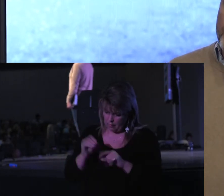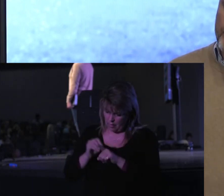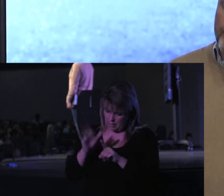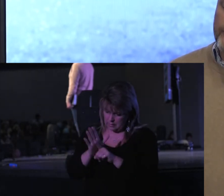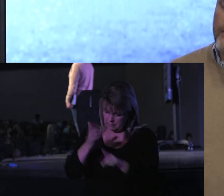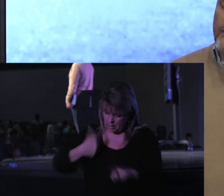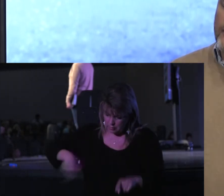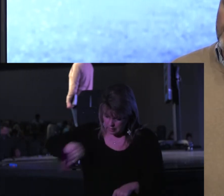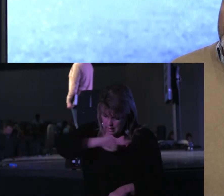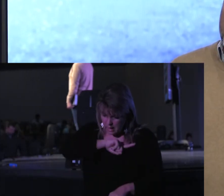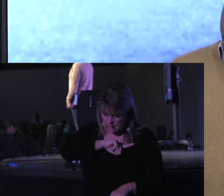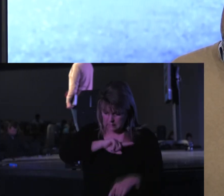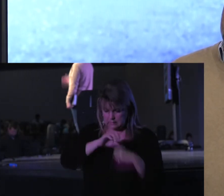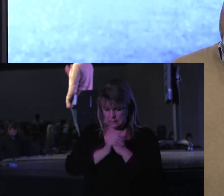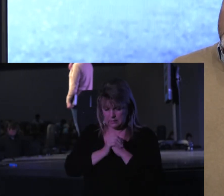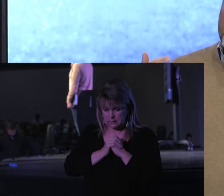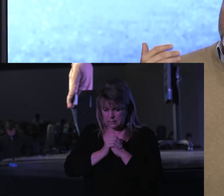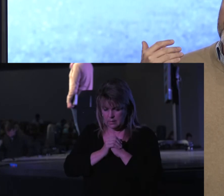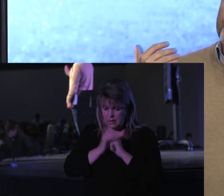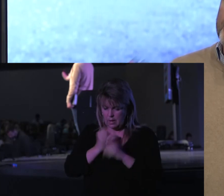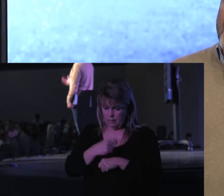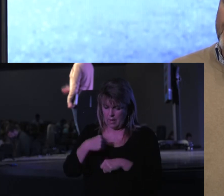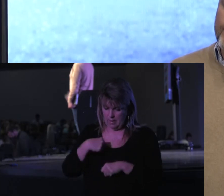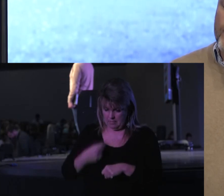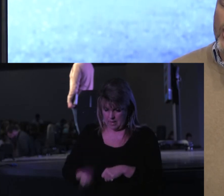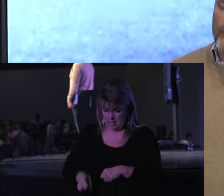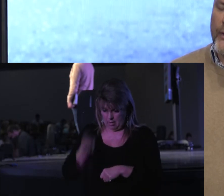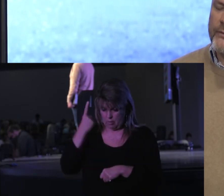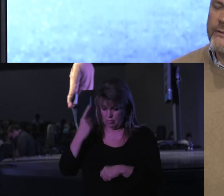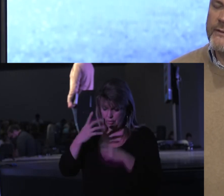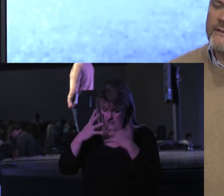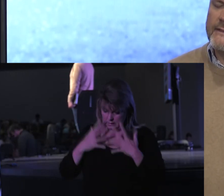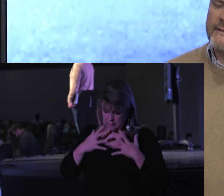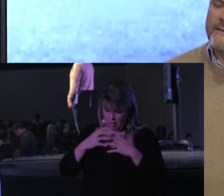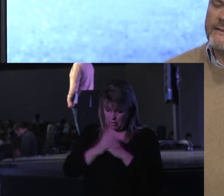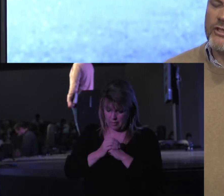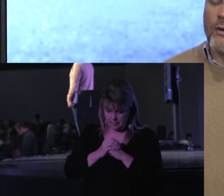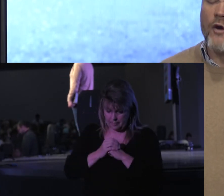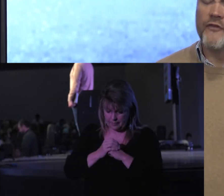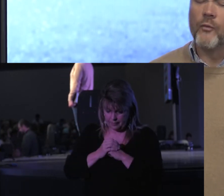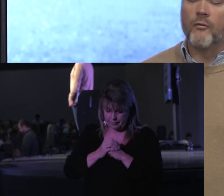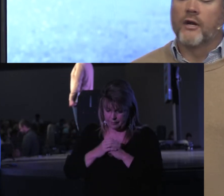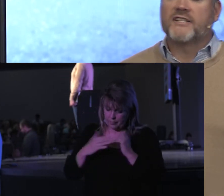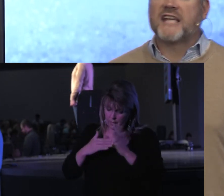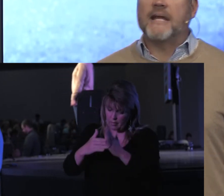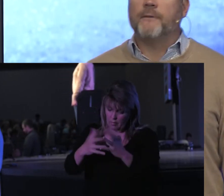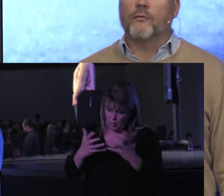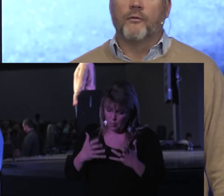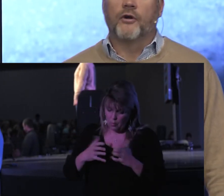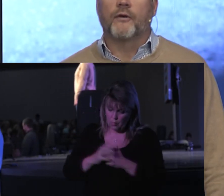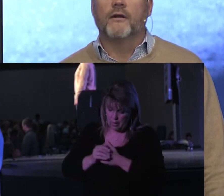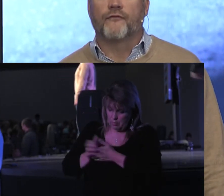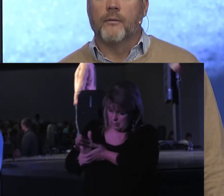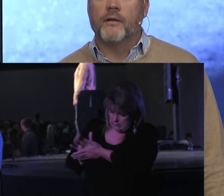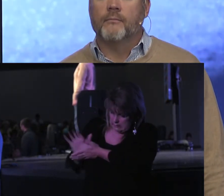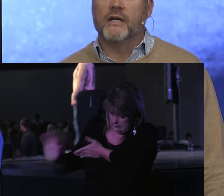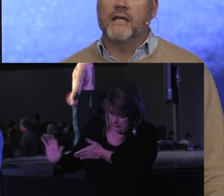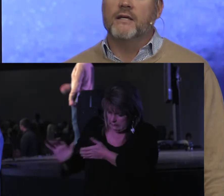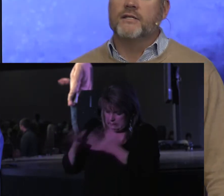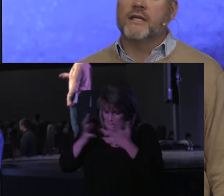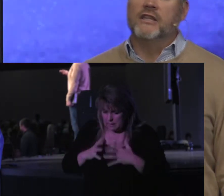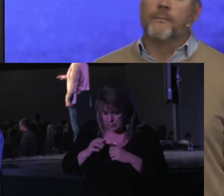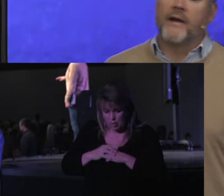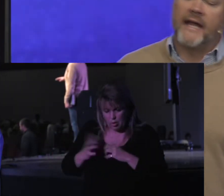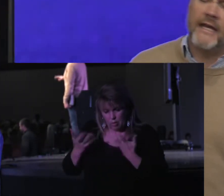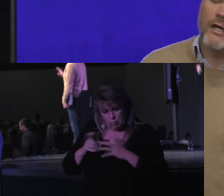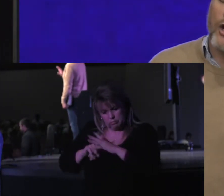exposing us to them. You've made me understand sorrow. So often we want to escape it. We want to run from it. But it